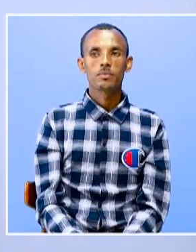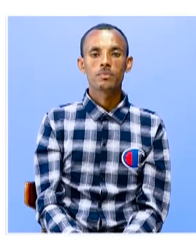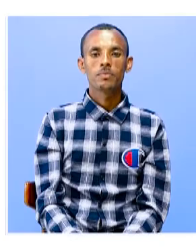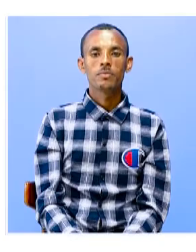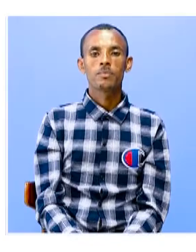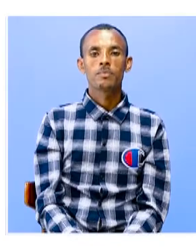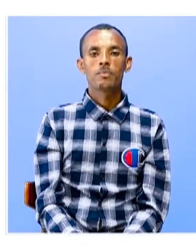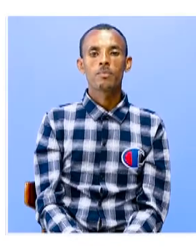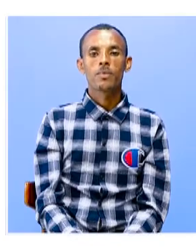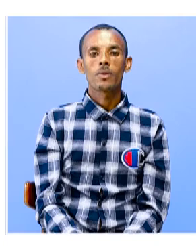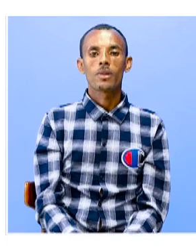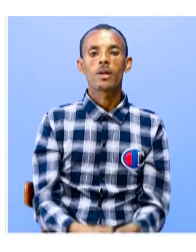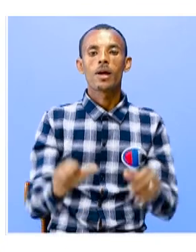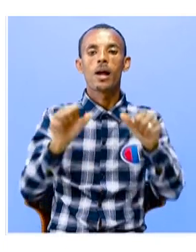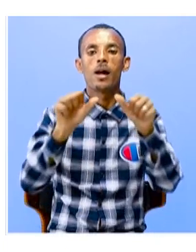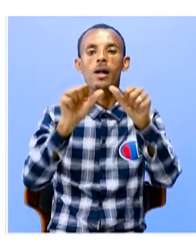Area